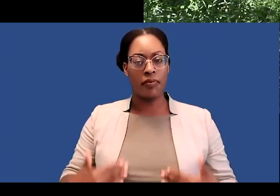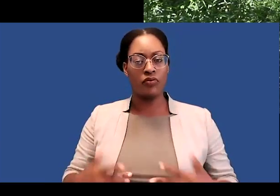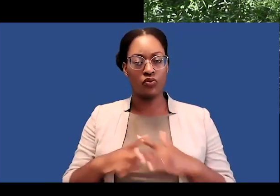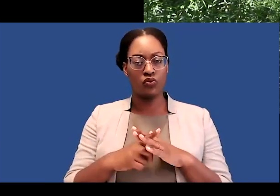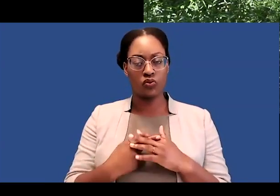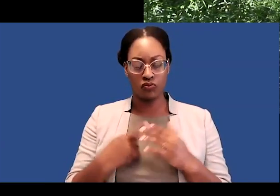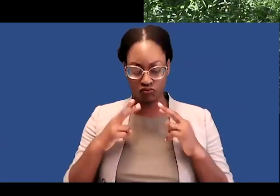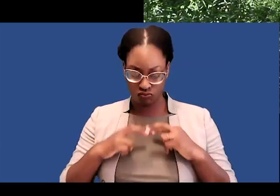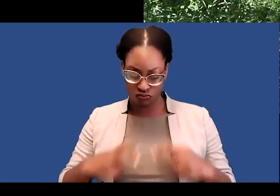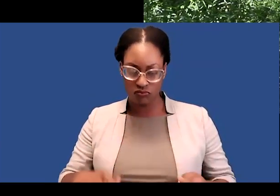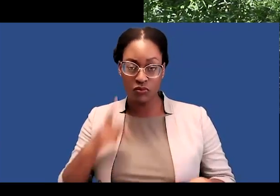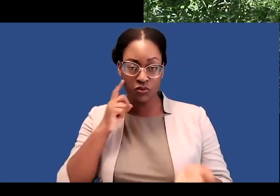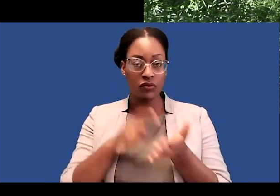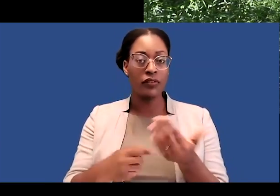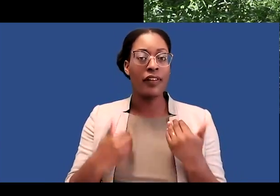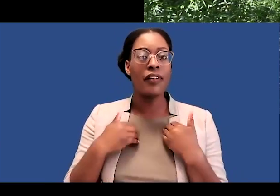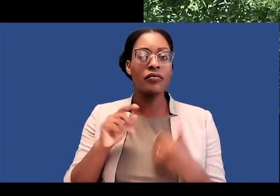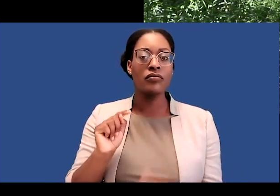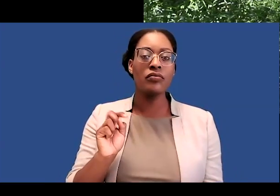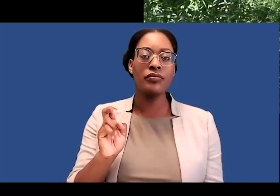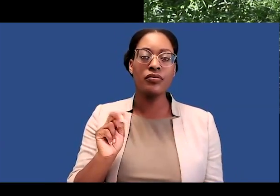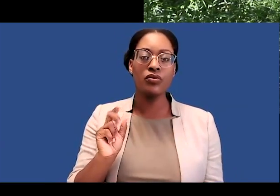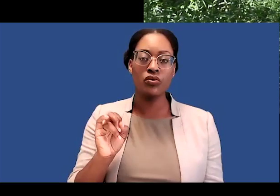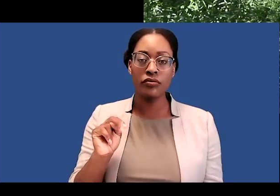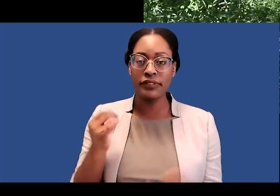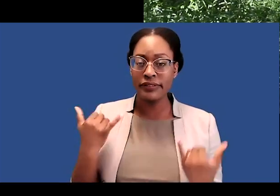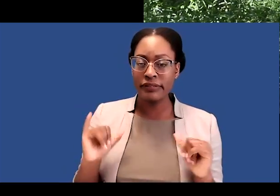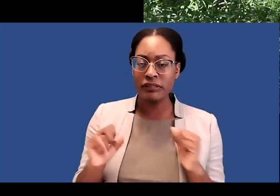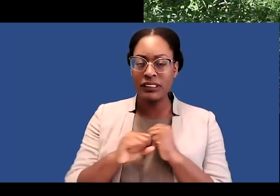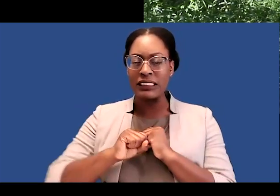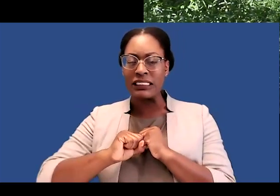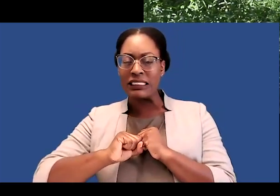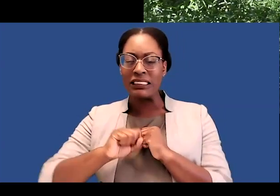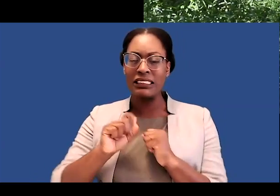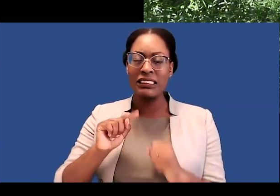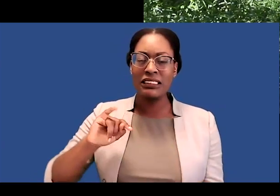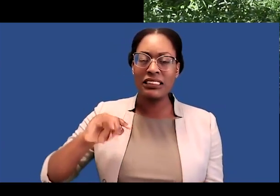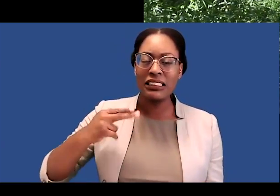If that's the neck or the shoulders, or you need to wiggle the fingers and toes,